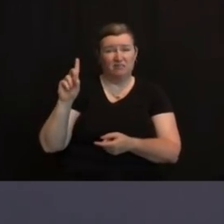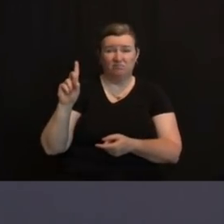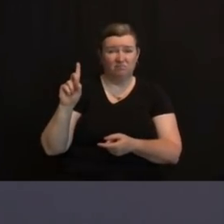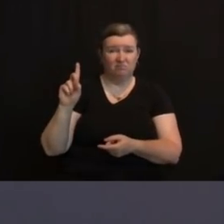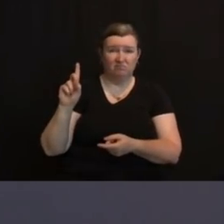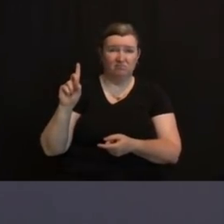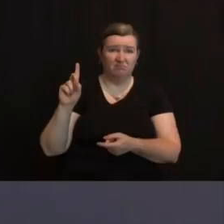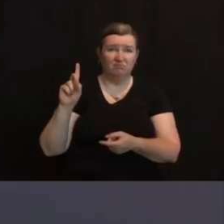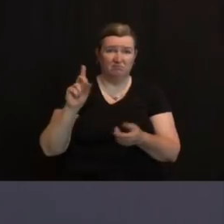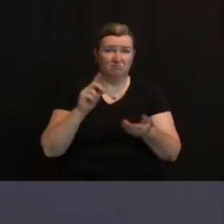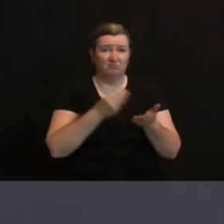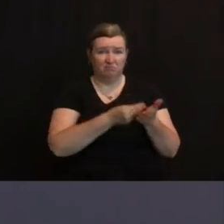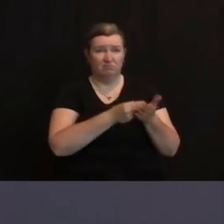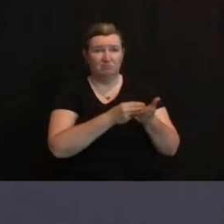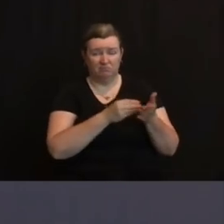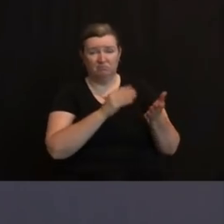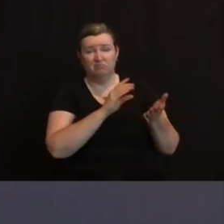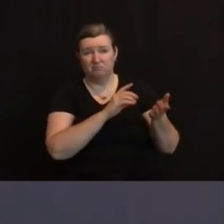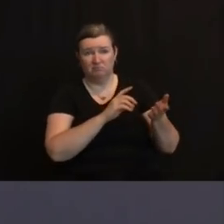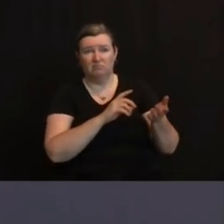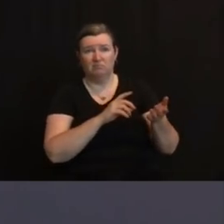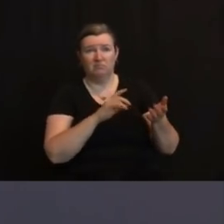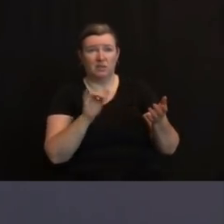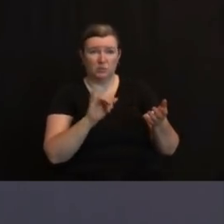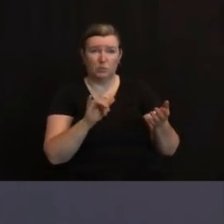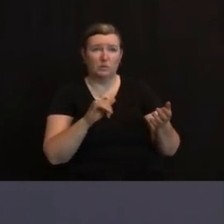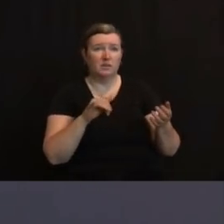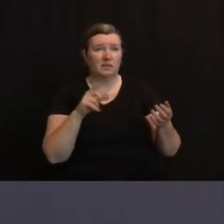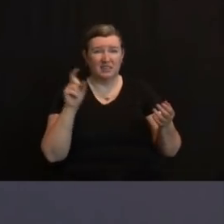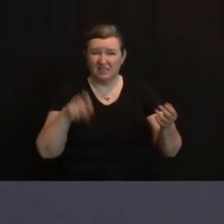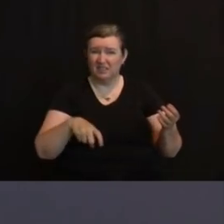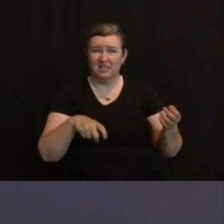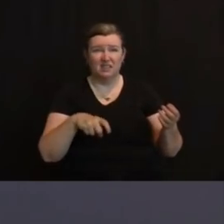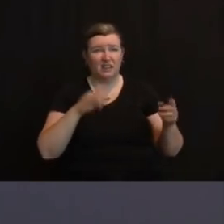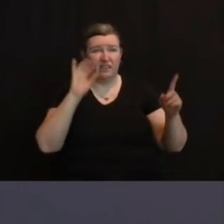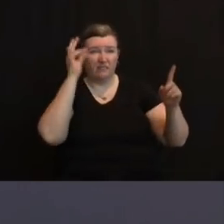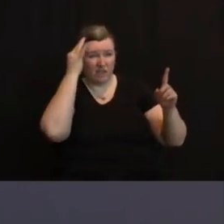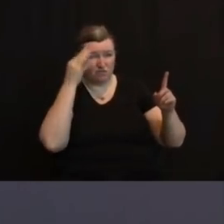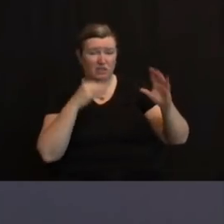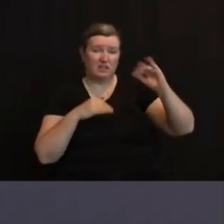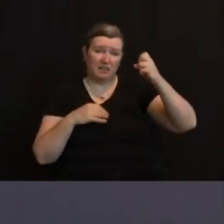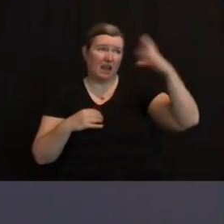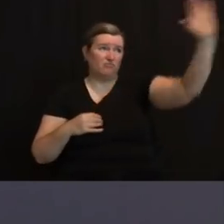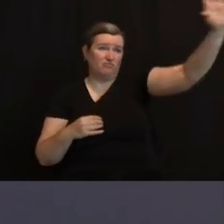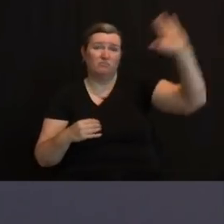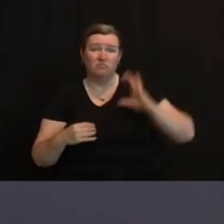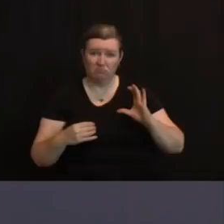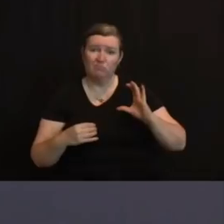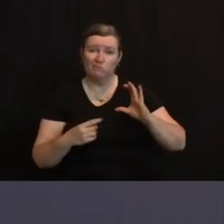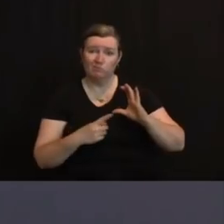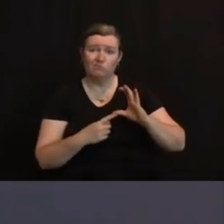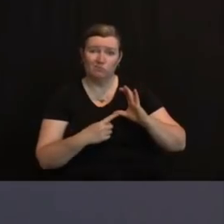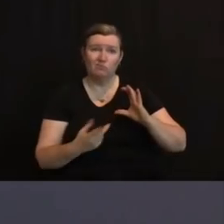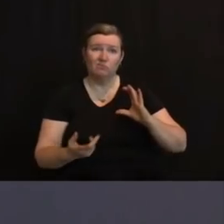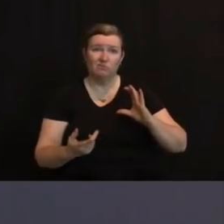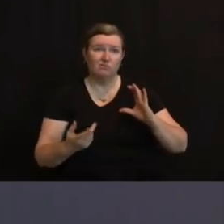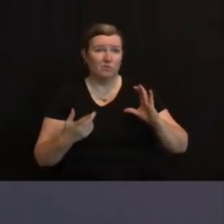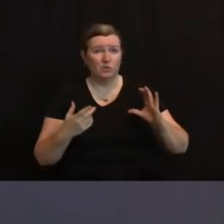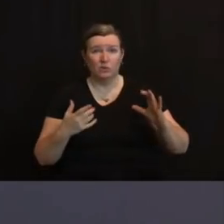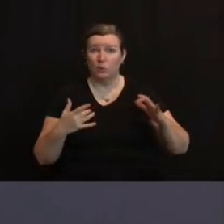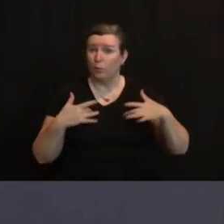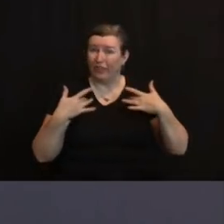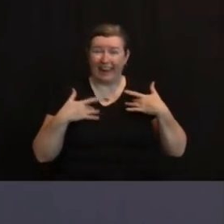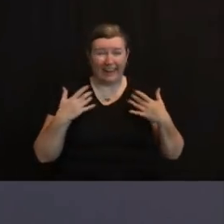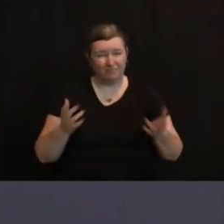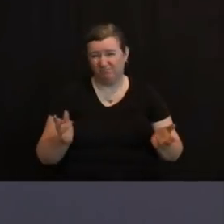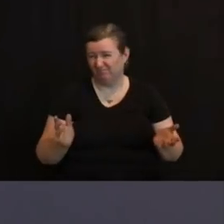we need direct federal cash assistance. And as we're seeing, again, we take zero joy, and if more than